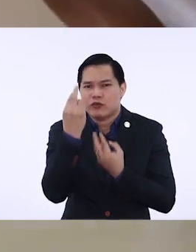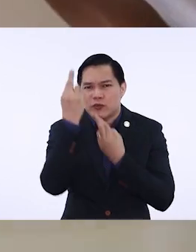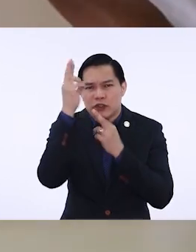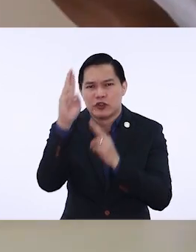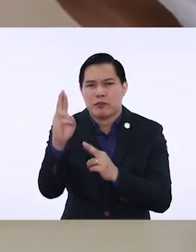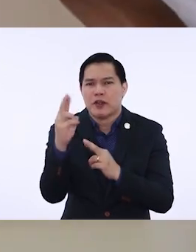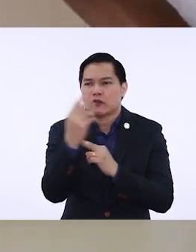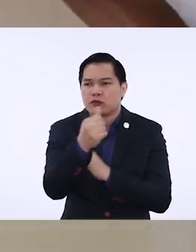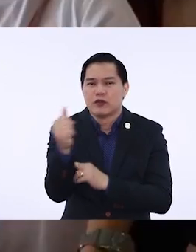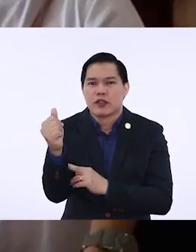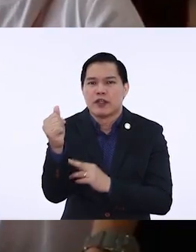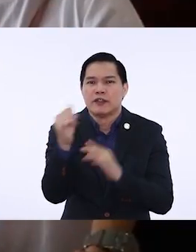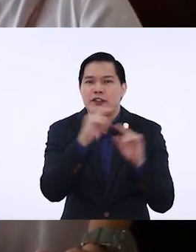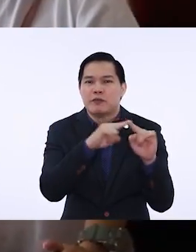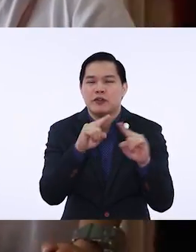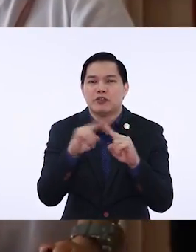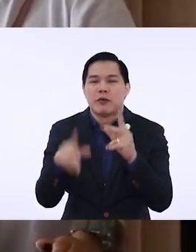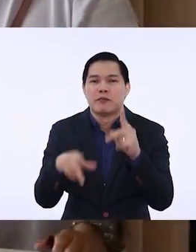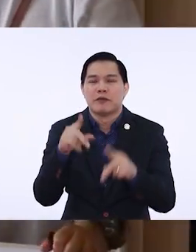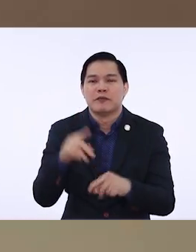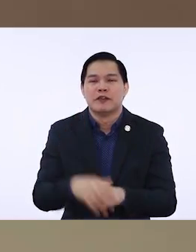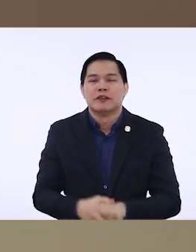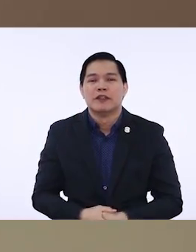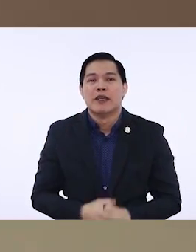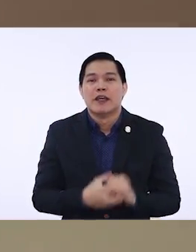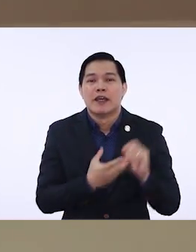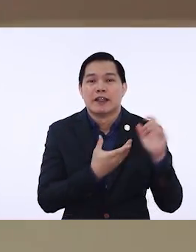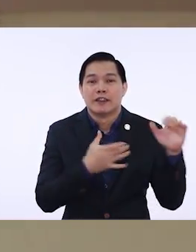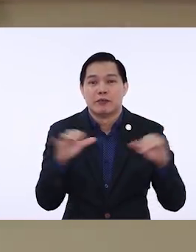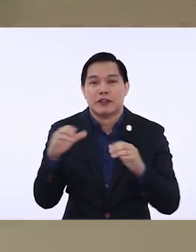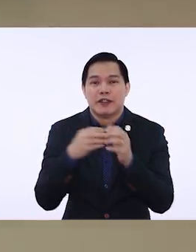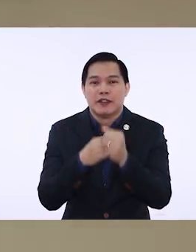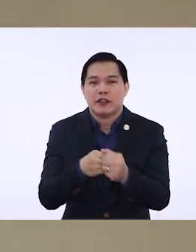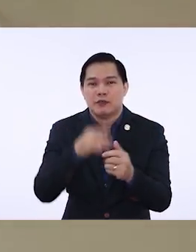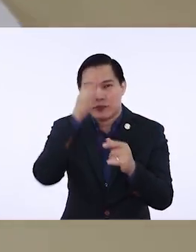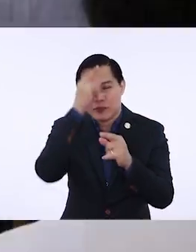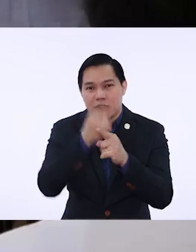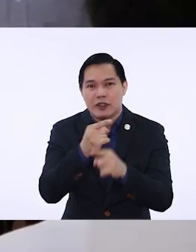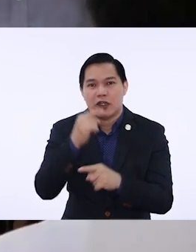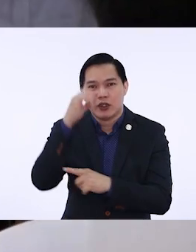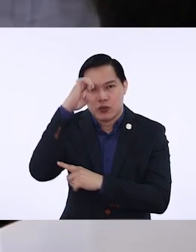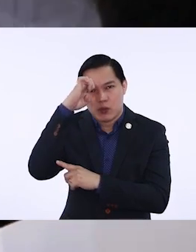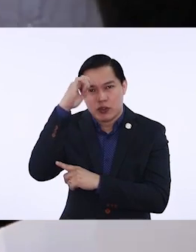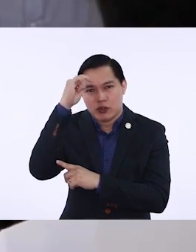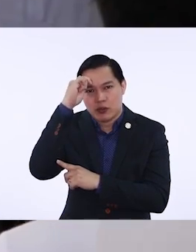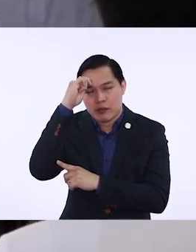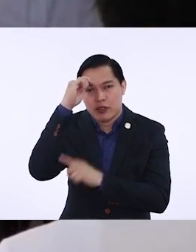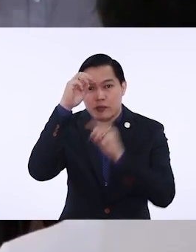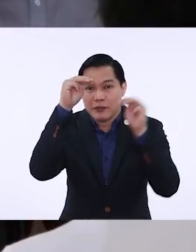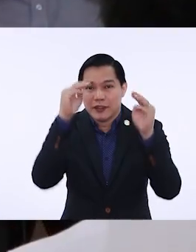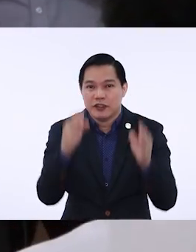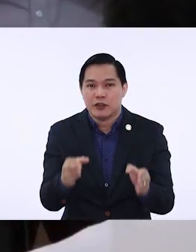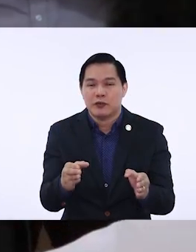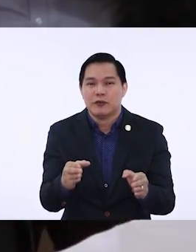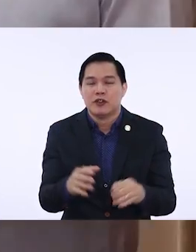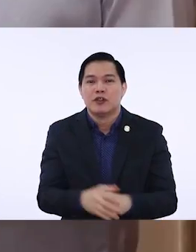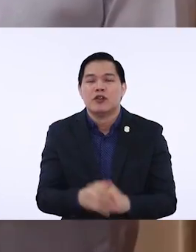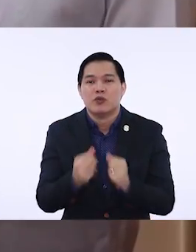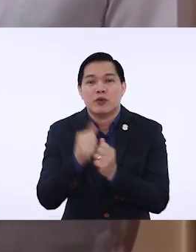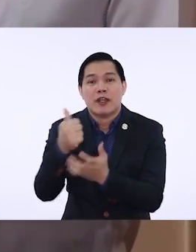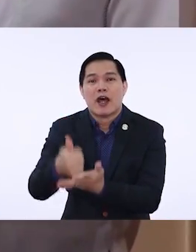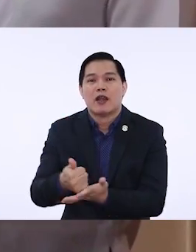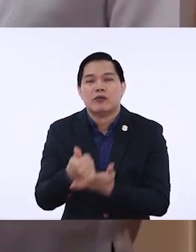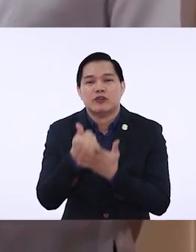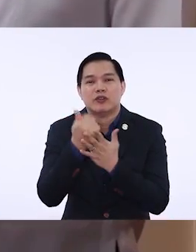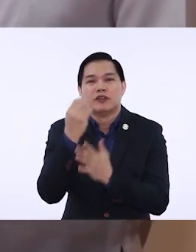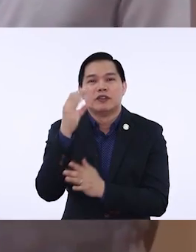individual differences of people. This activity was led by Brother Eduardo Tomada Jr., Minister of the Gospel, with the help